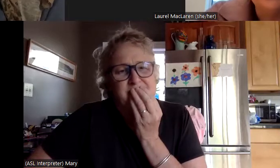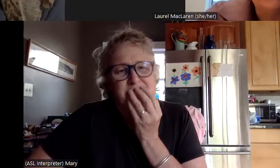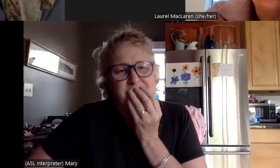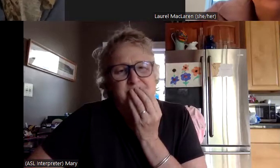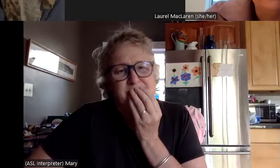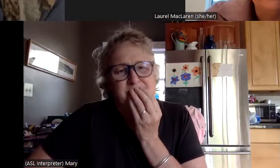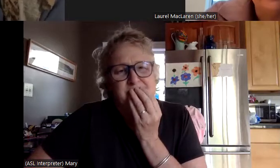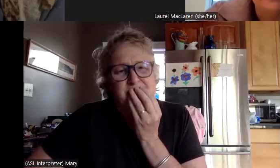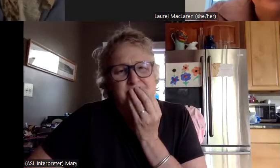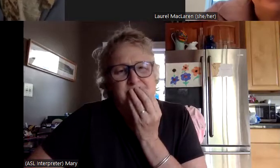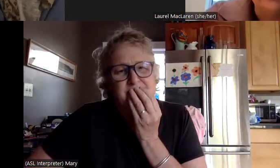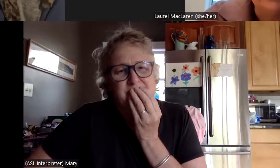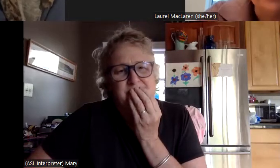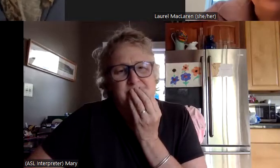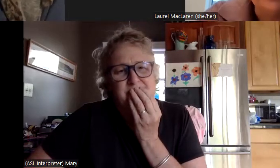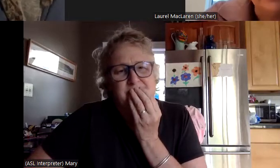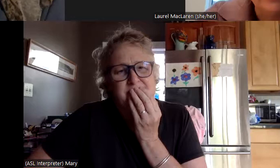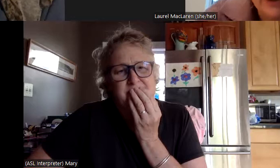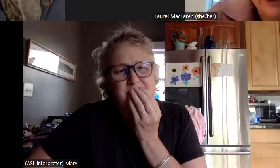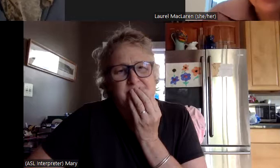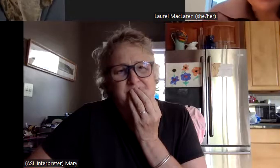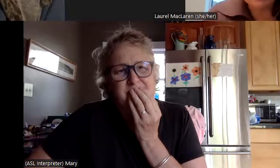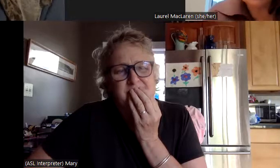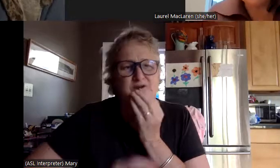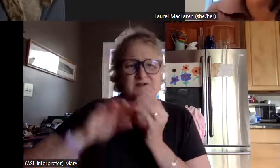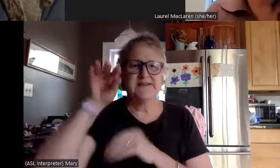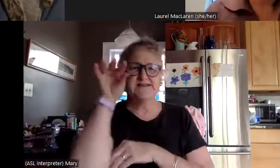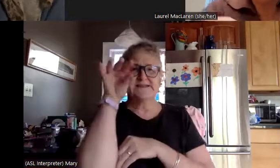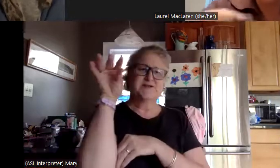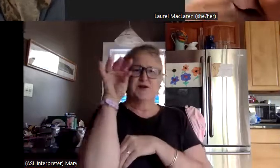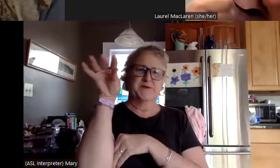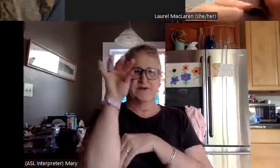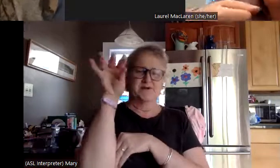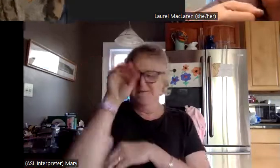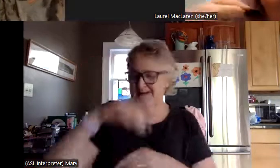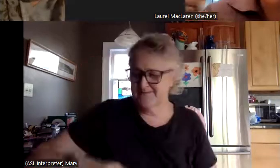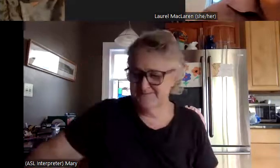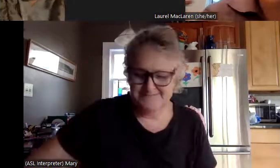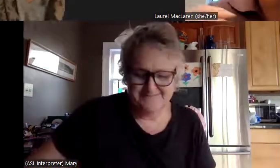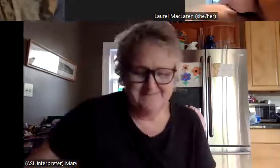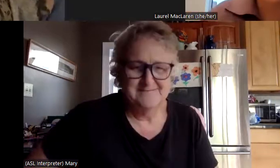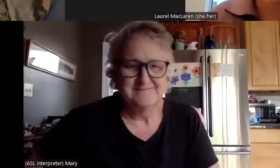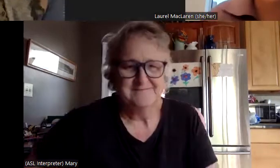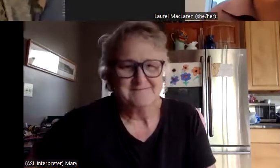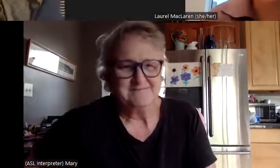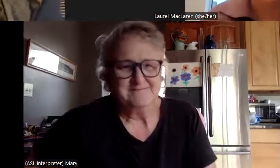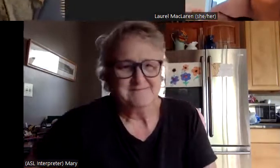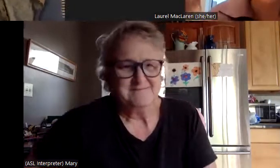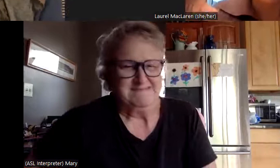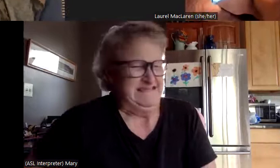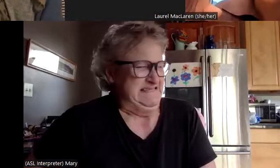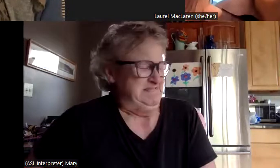think they can jump about 5 feet or so. And you know, so Fuck they're that. they're Those like are you the you like snake's armor. you pull the door open and